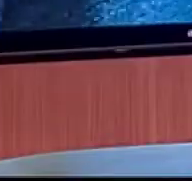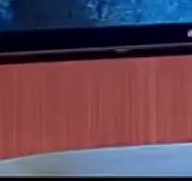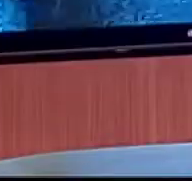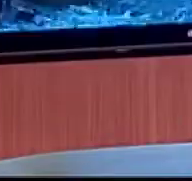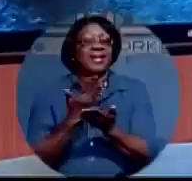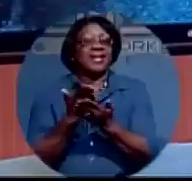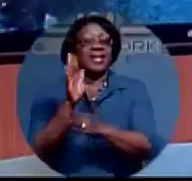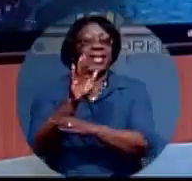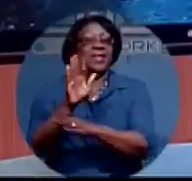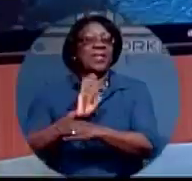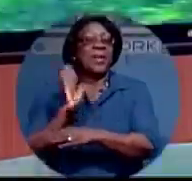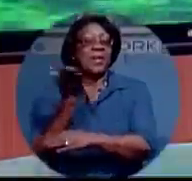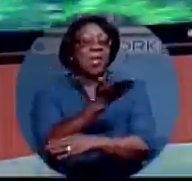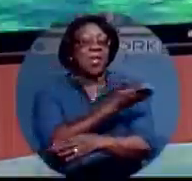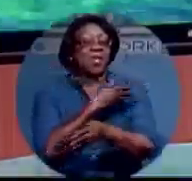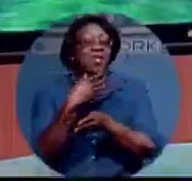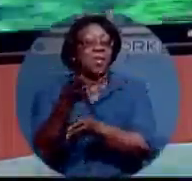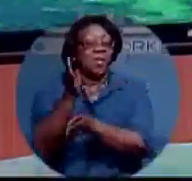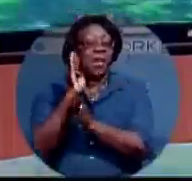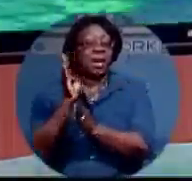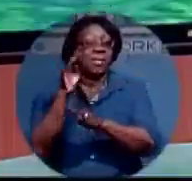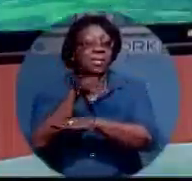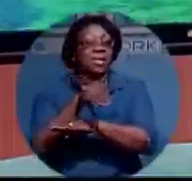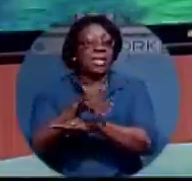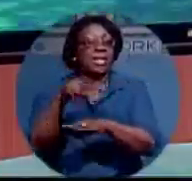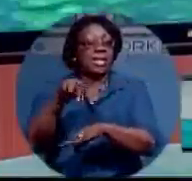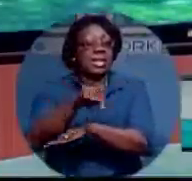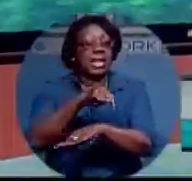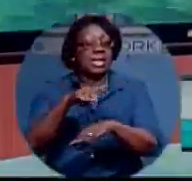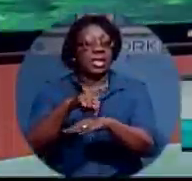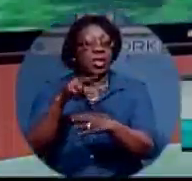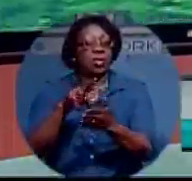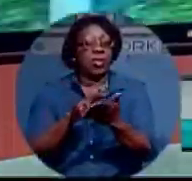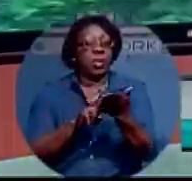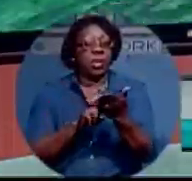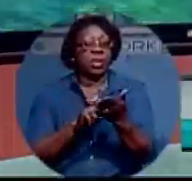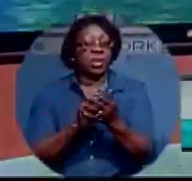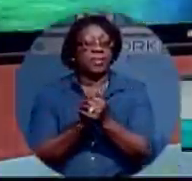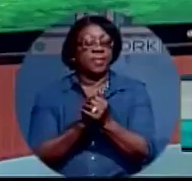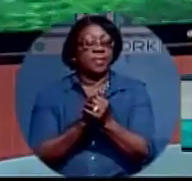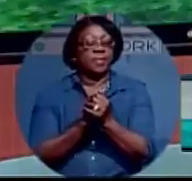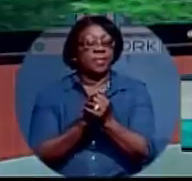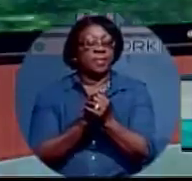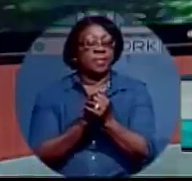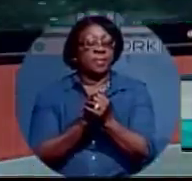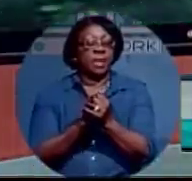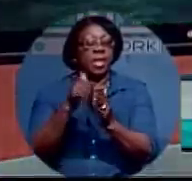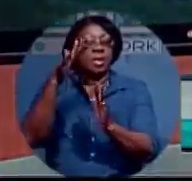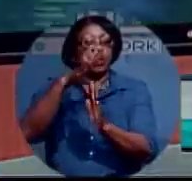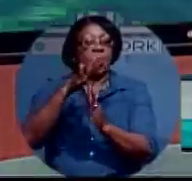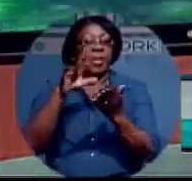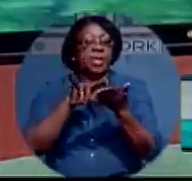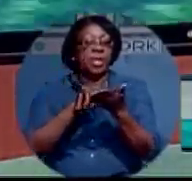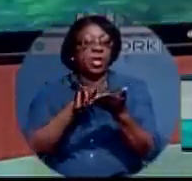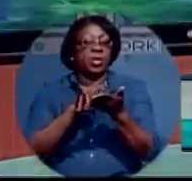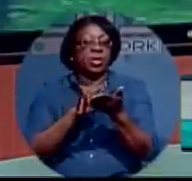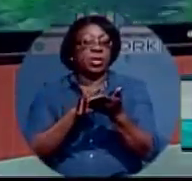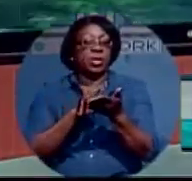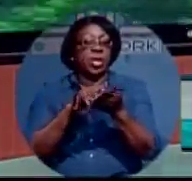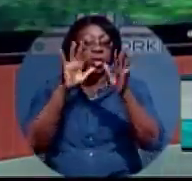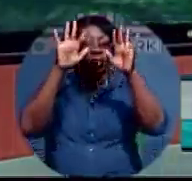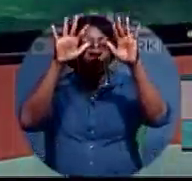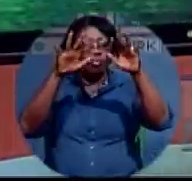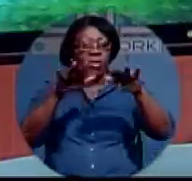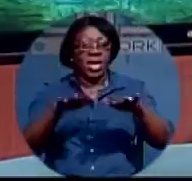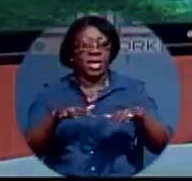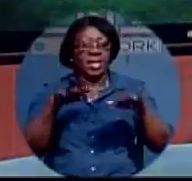Good evening and welcome to the Bahamas Tonight, the National Report. I'm Keishla Adderley. Thanks so much for joining us. Topping the news tonight, the rain